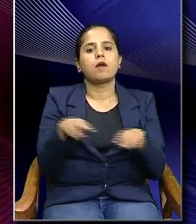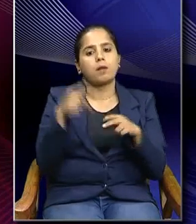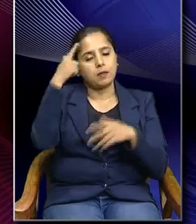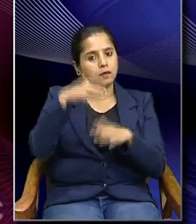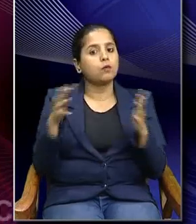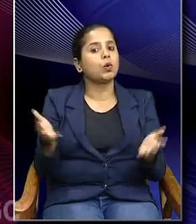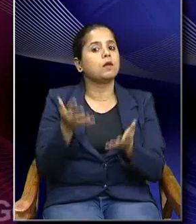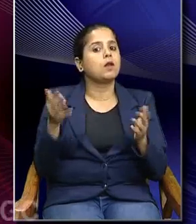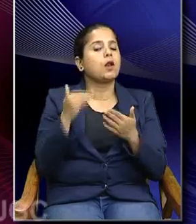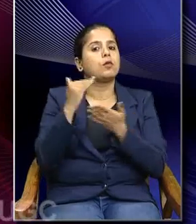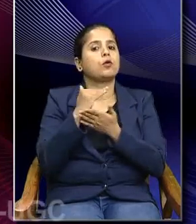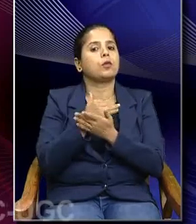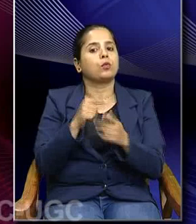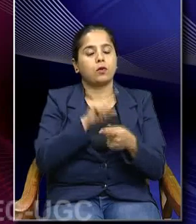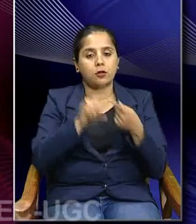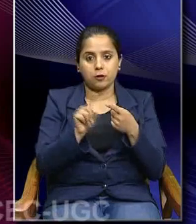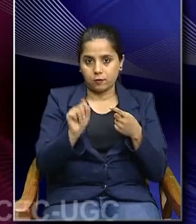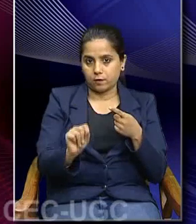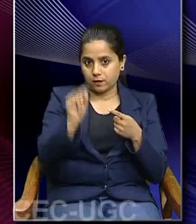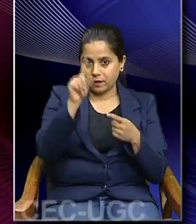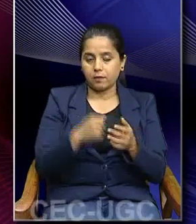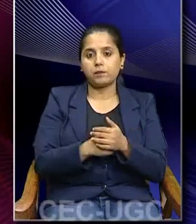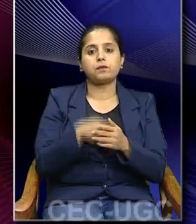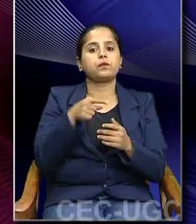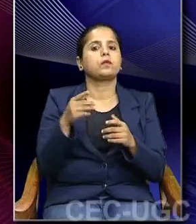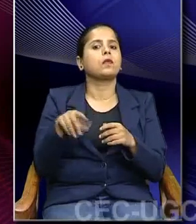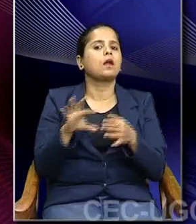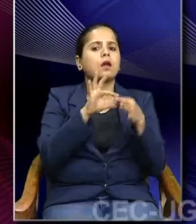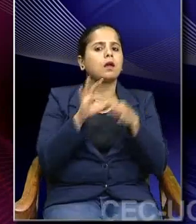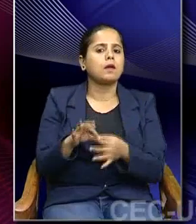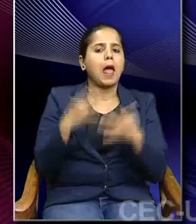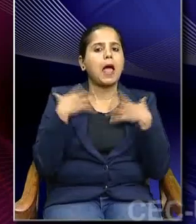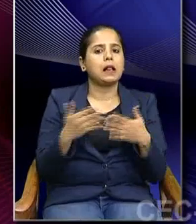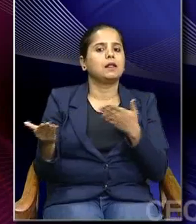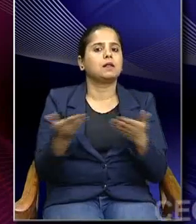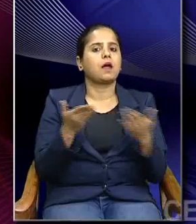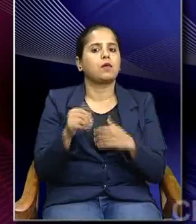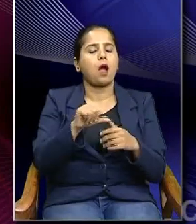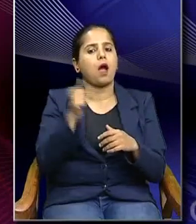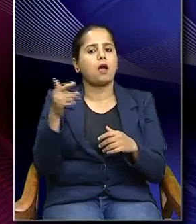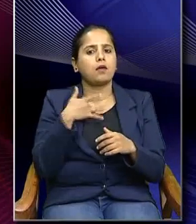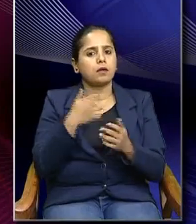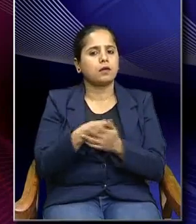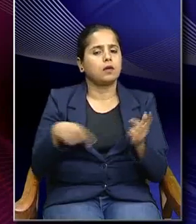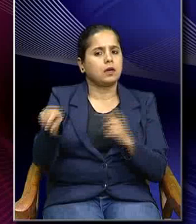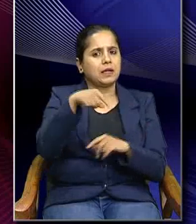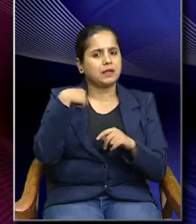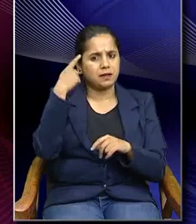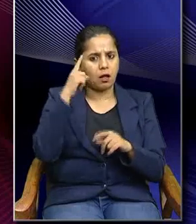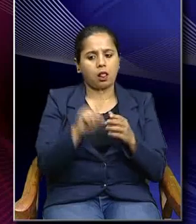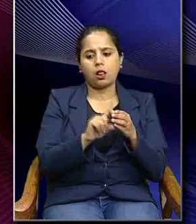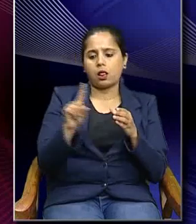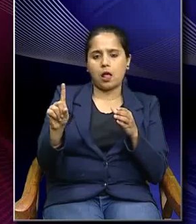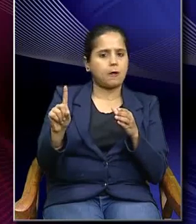program are, number one, it is integrated with other health services. So, it is not to be kind of